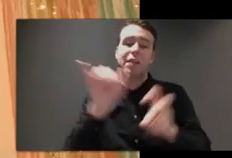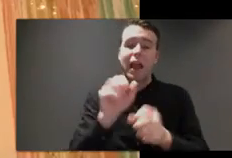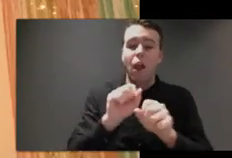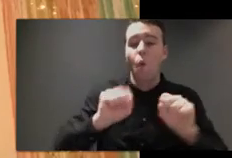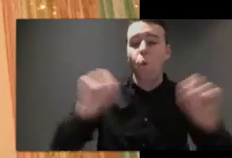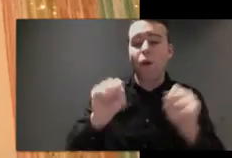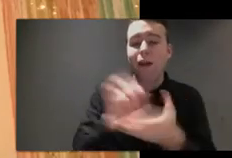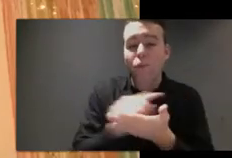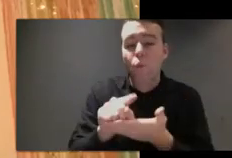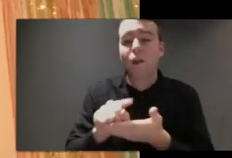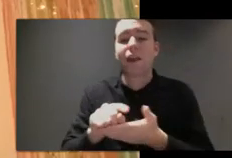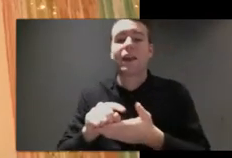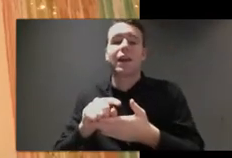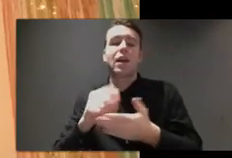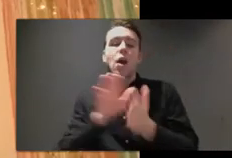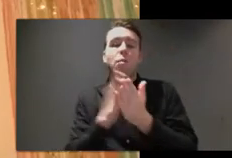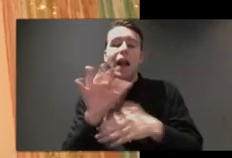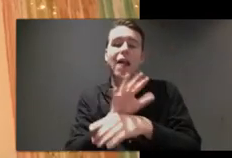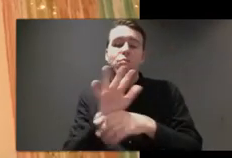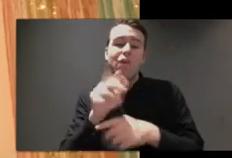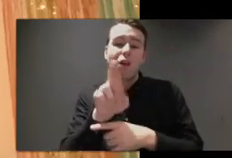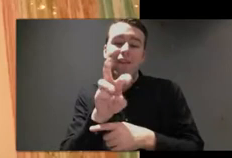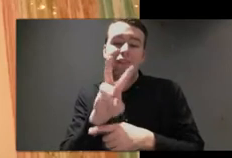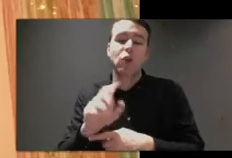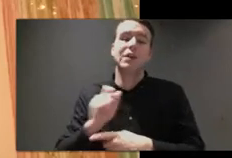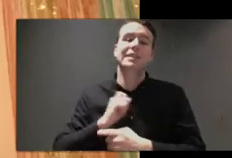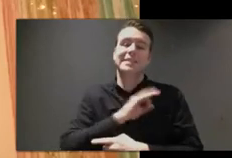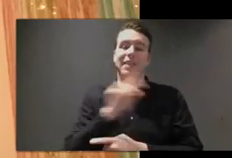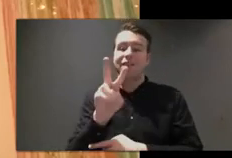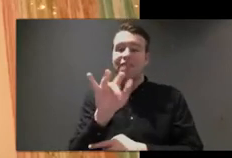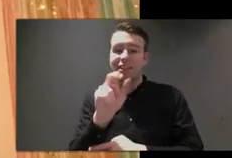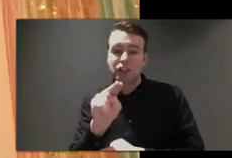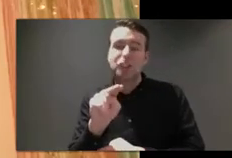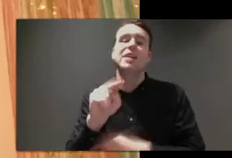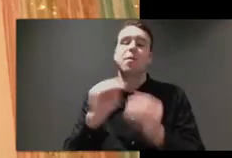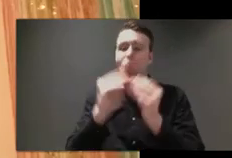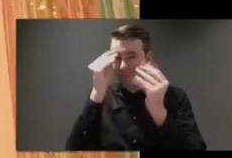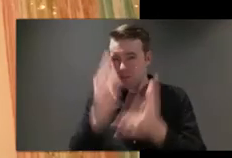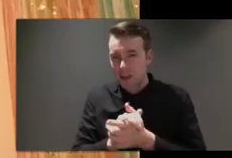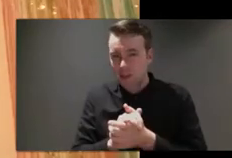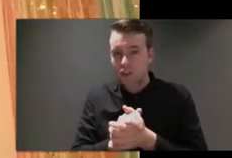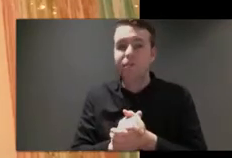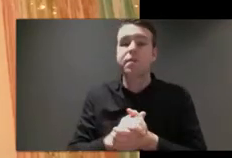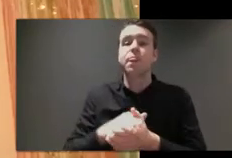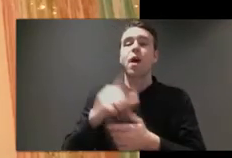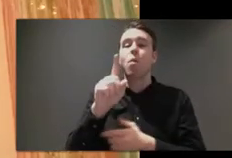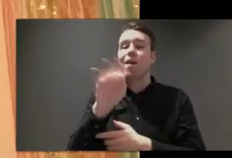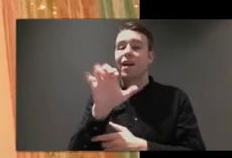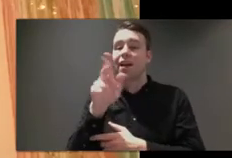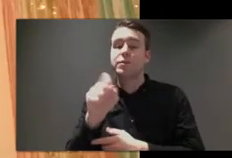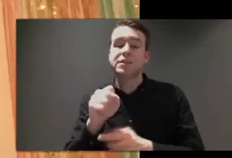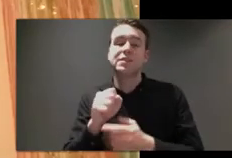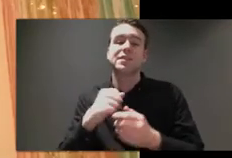workout of the week, book and movie reviews, staff validations, and club information. NAMI Club is bringing